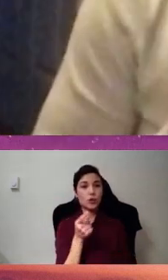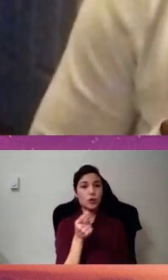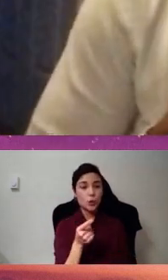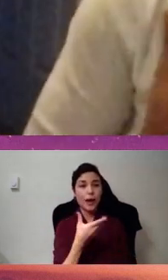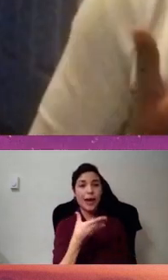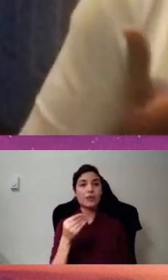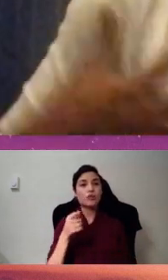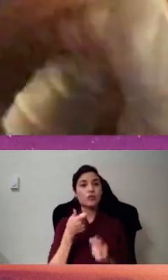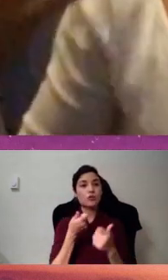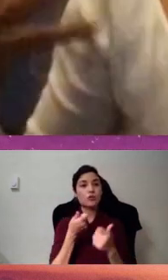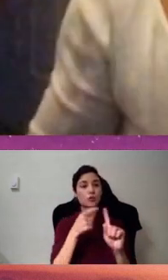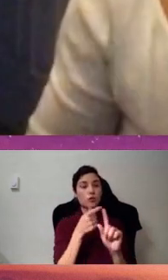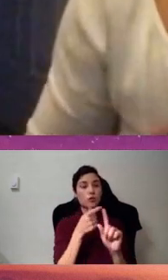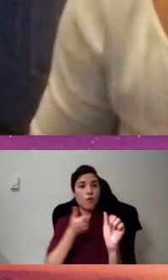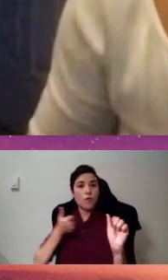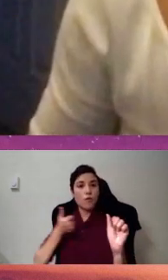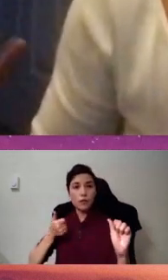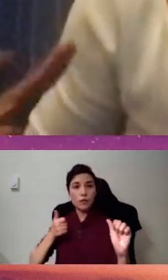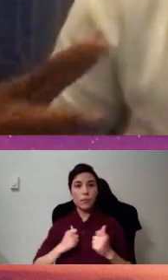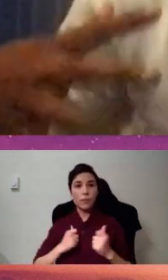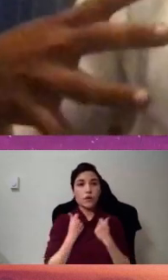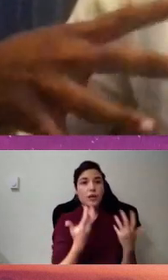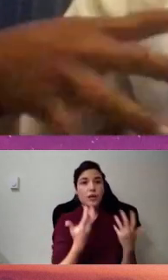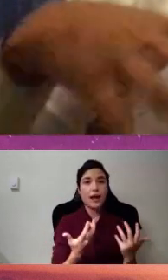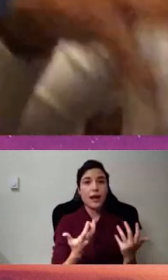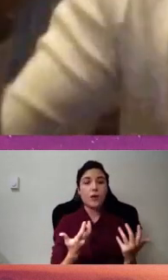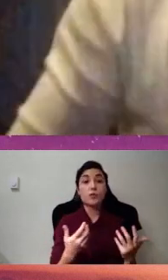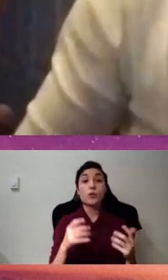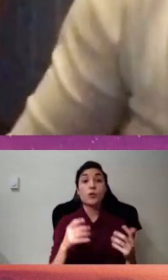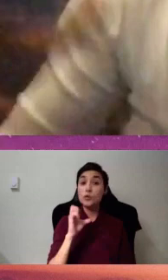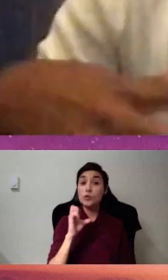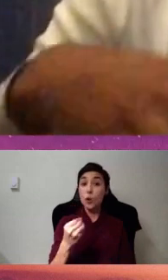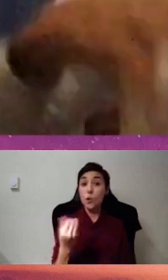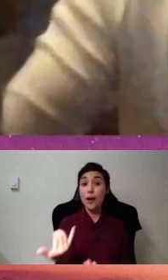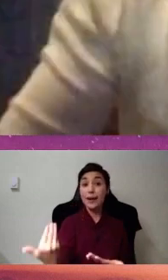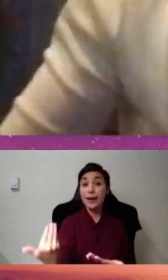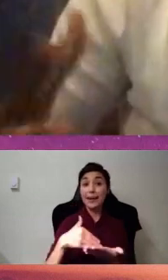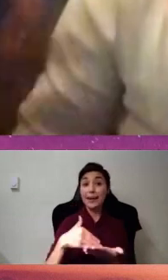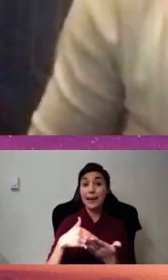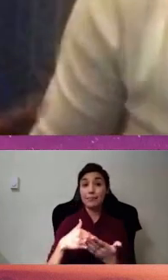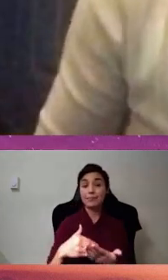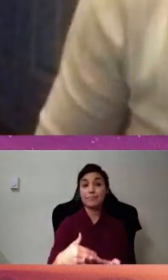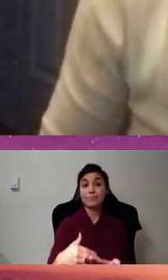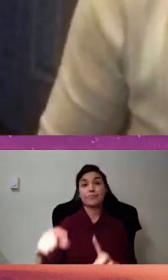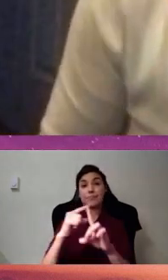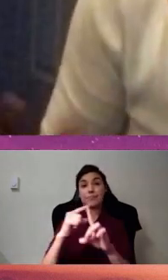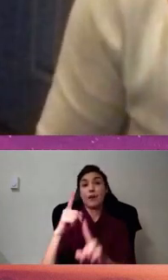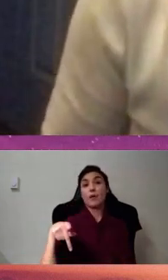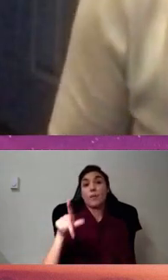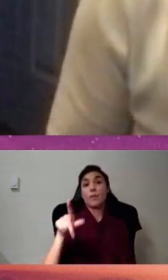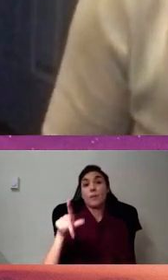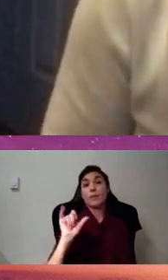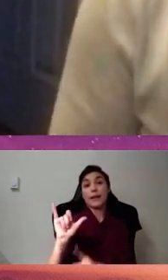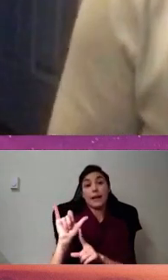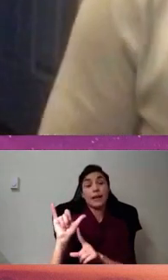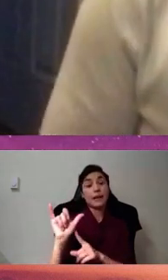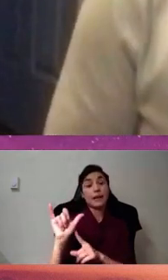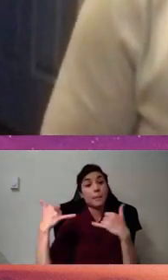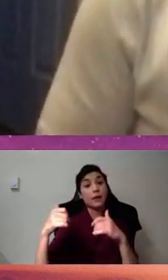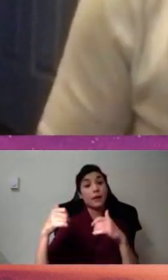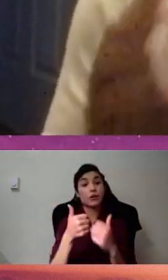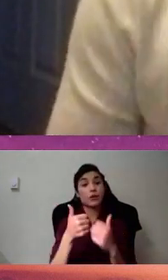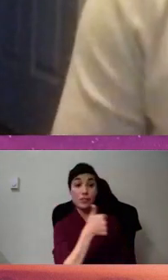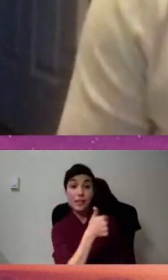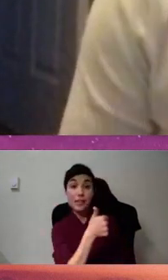whether playing again is like playing with yourself or playing with other people, or, you know, creating a game that you do in your daily life, I think is